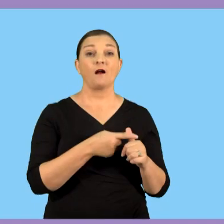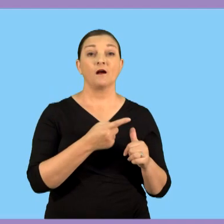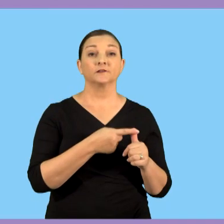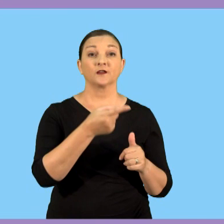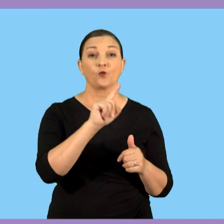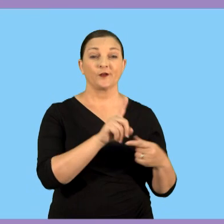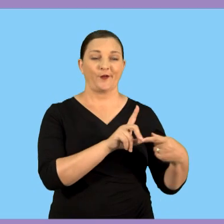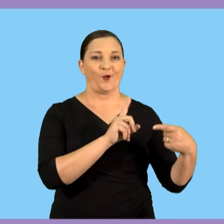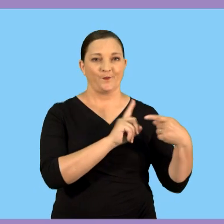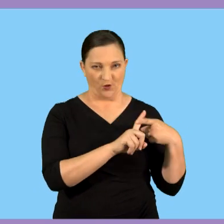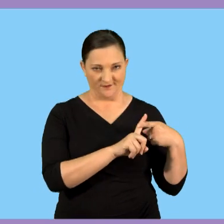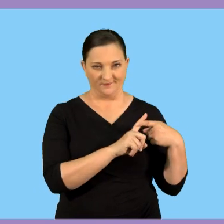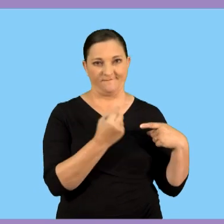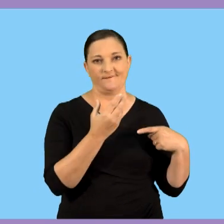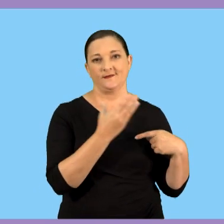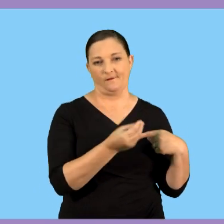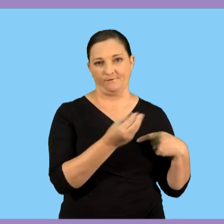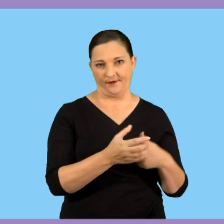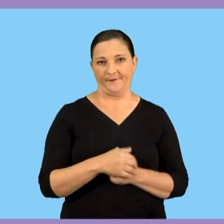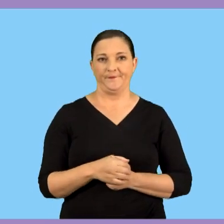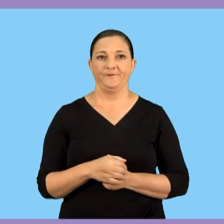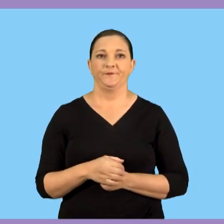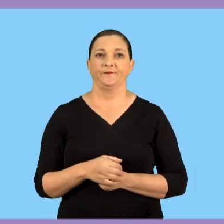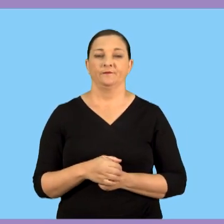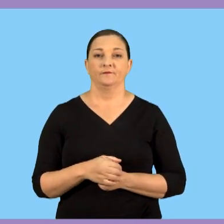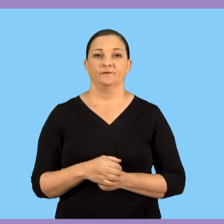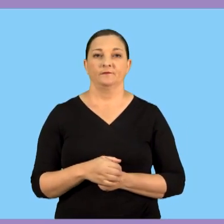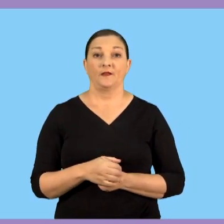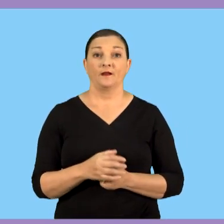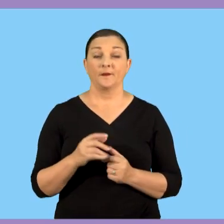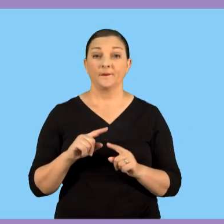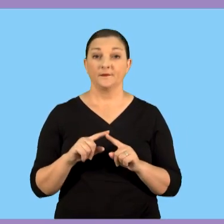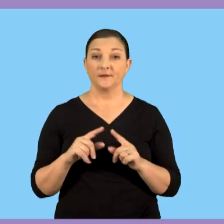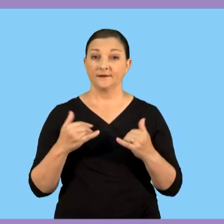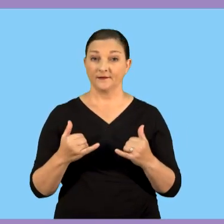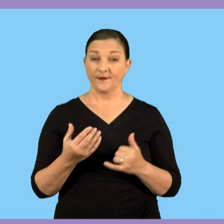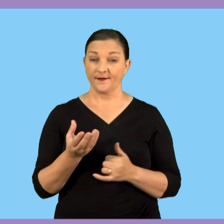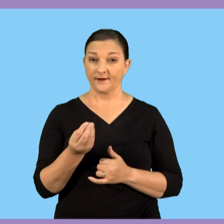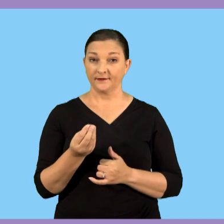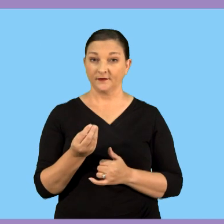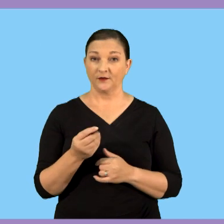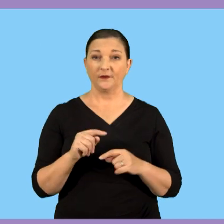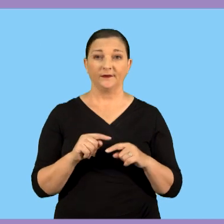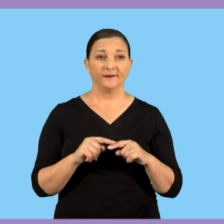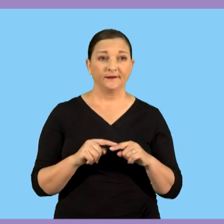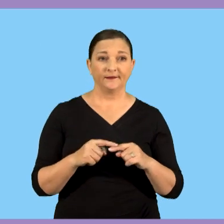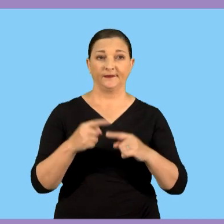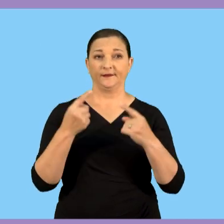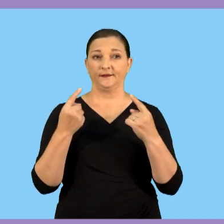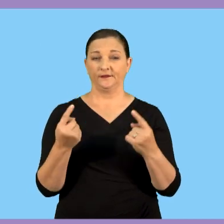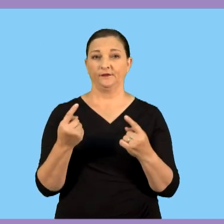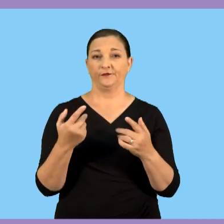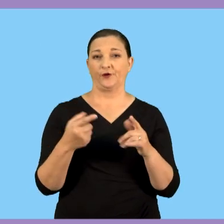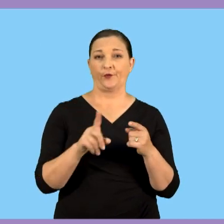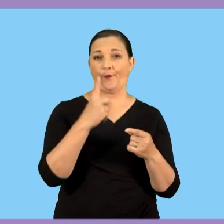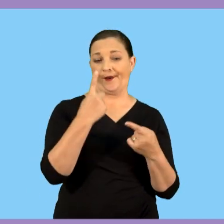the result is a positive number, right? When the numbers have different signs, in other